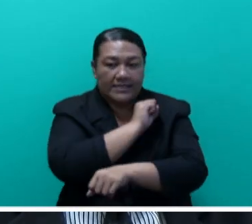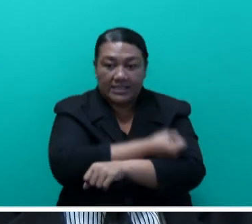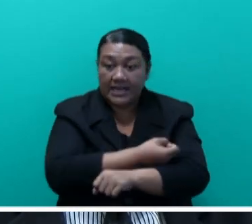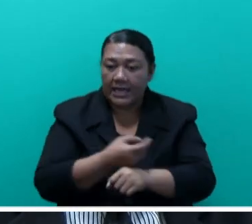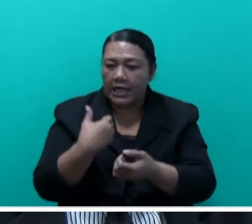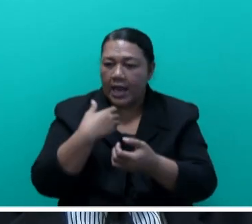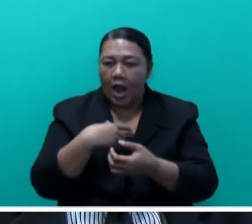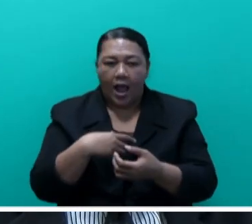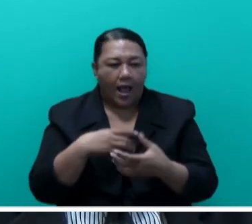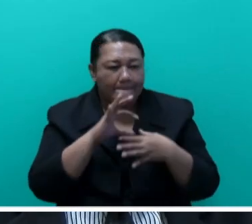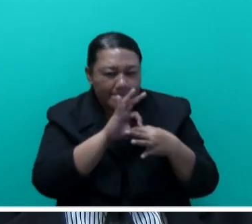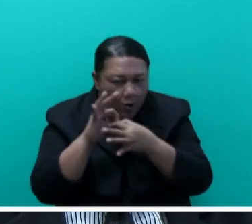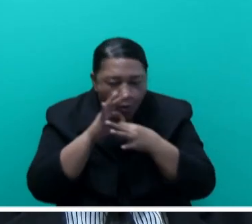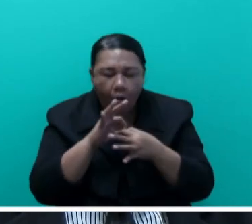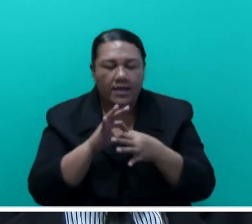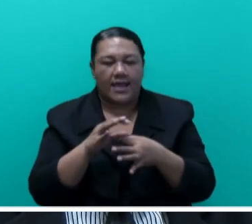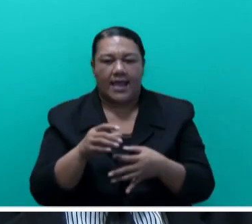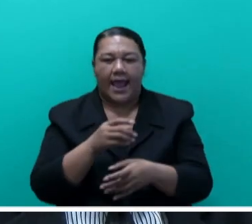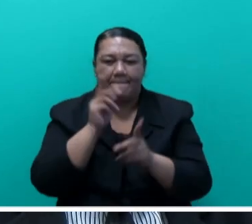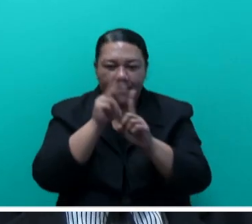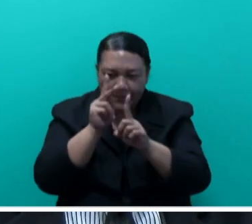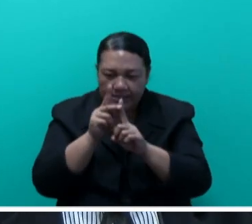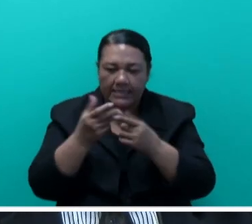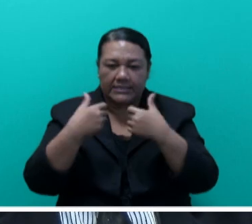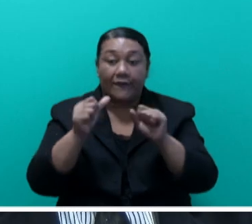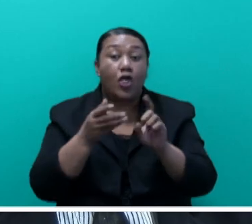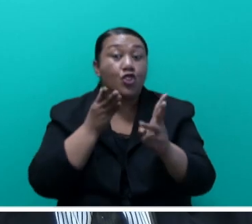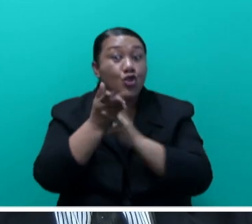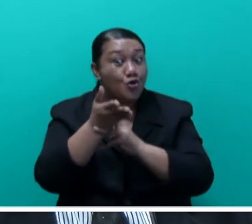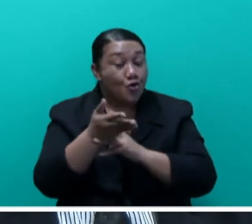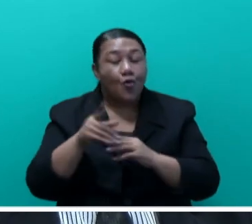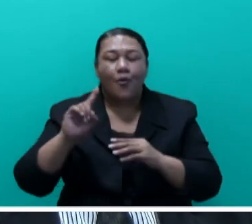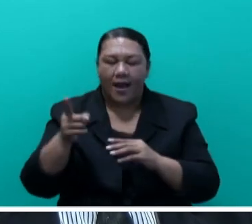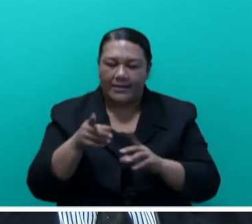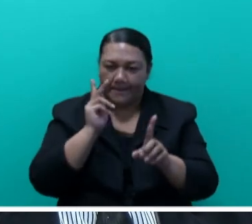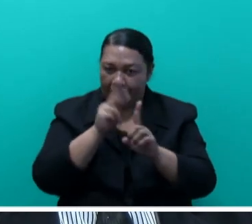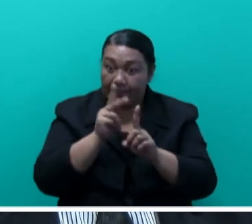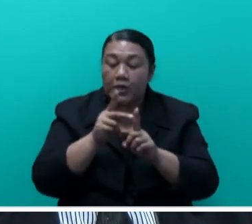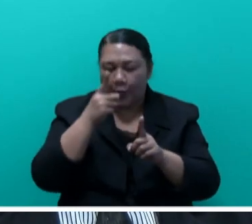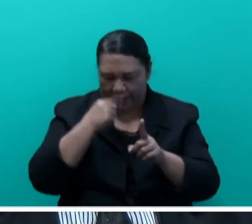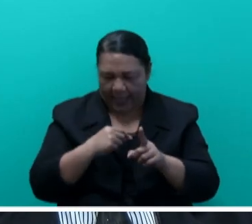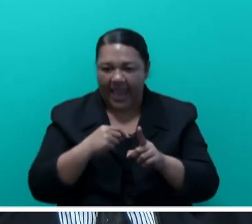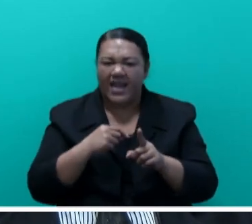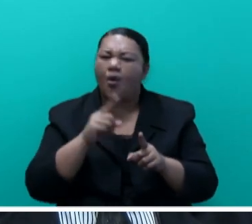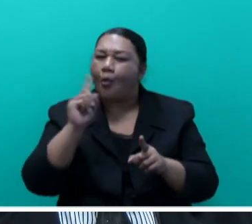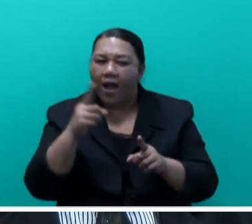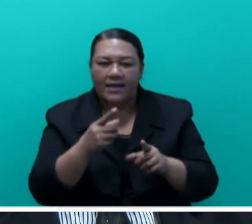purpose. Through sports, we can build bridges between different groups within our